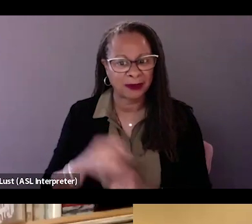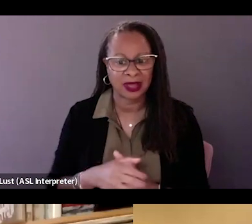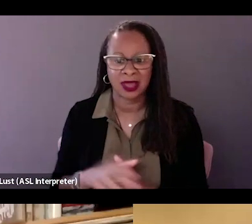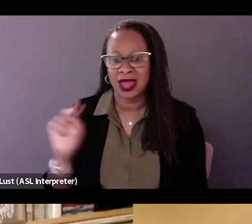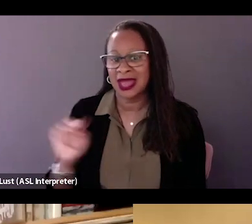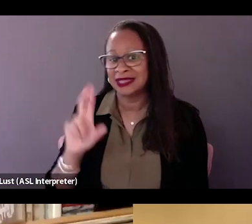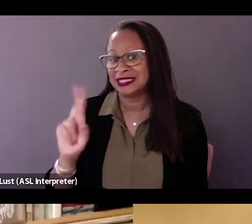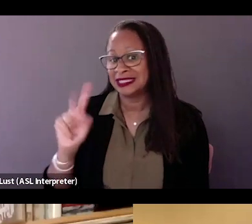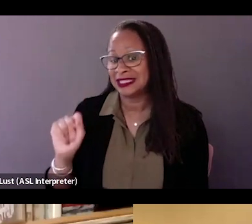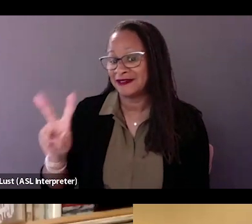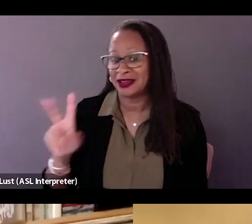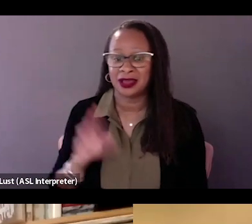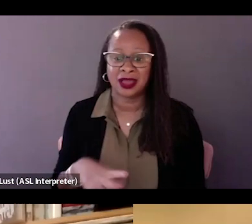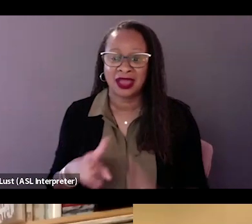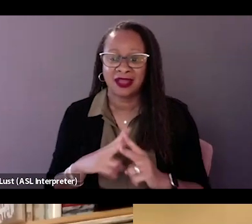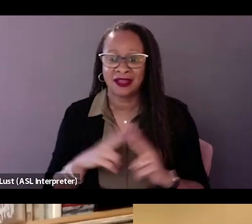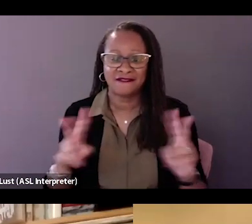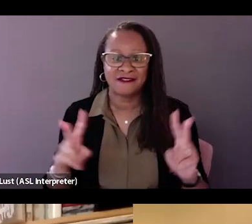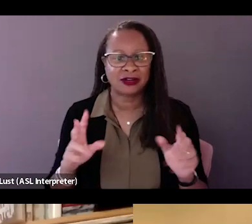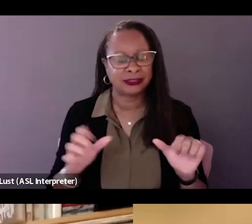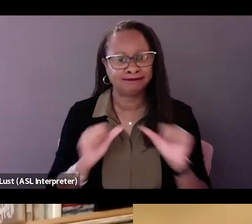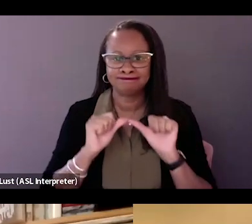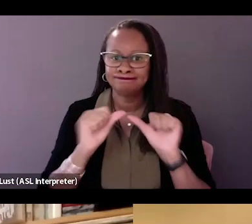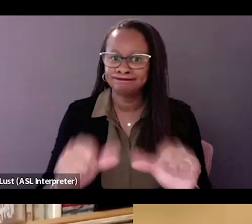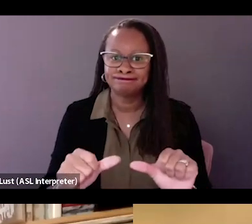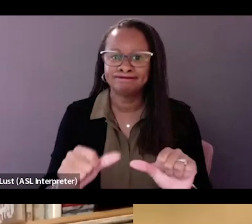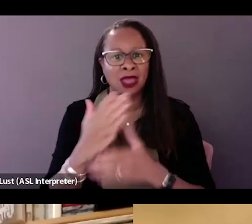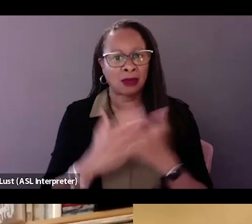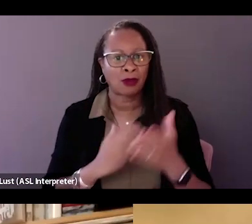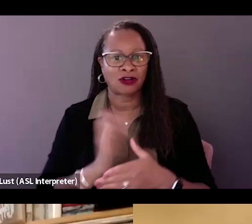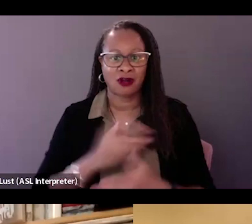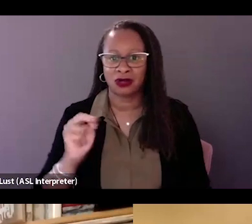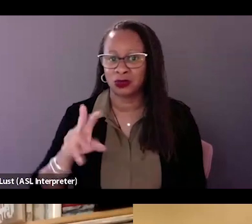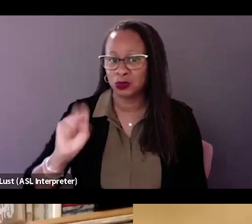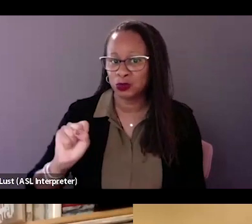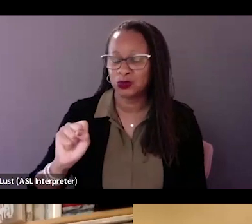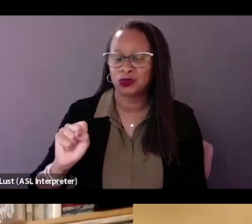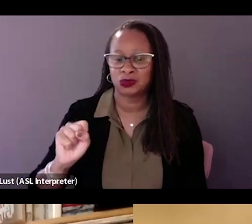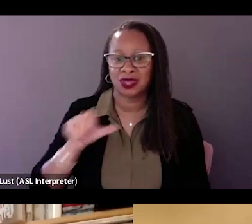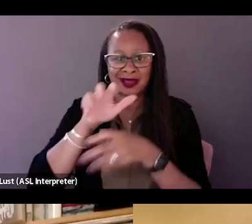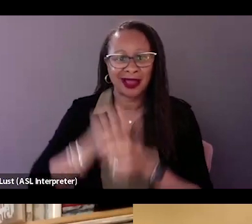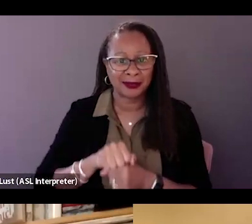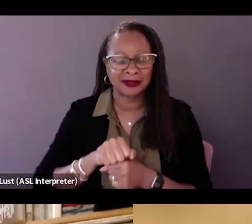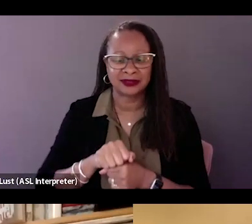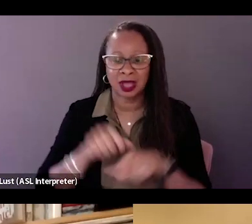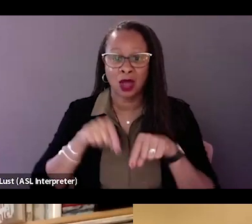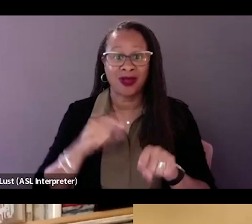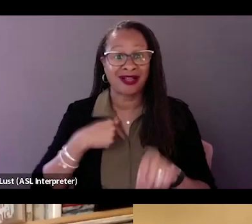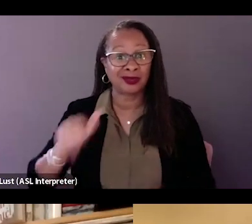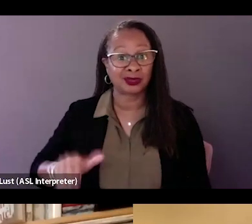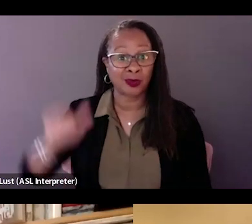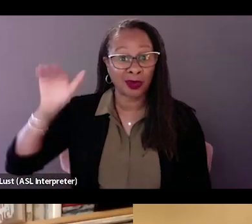was it was a very staple part of our news habit while I was growing